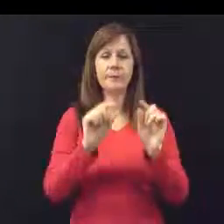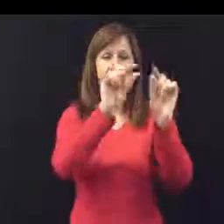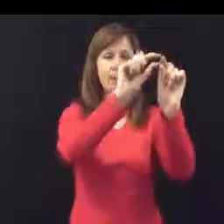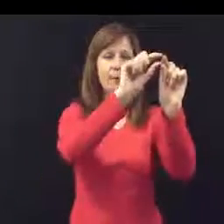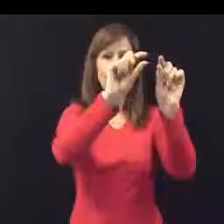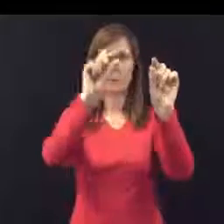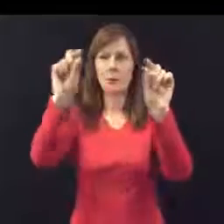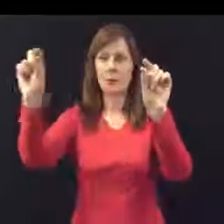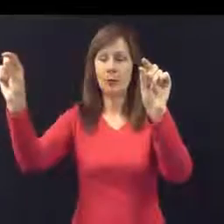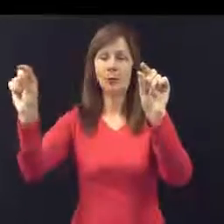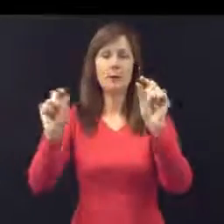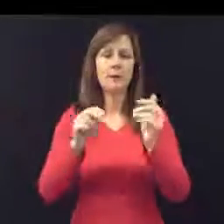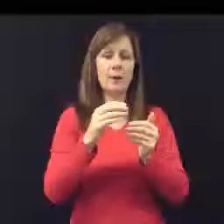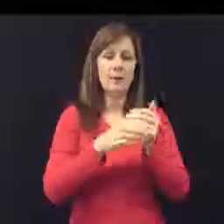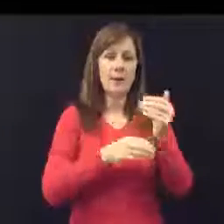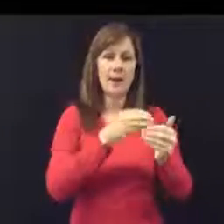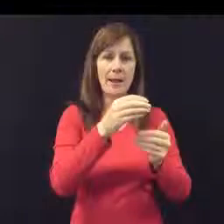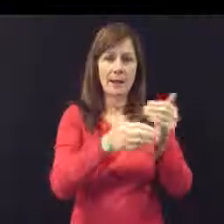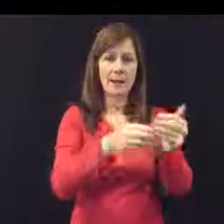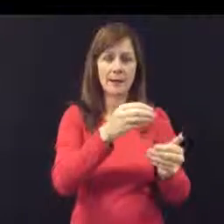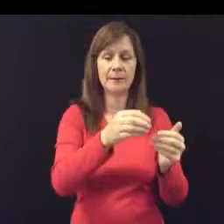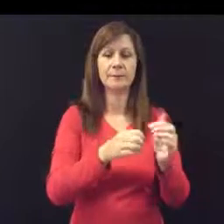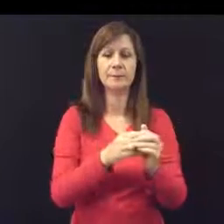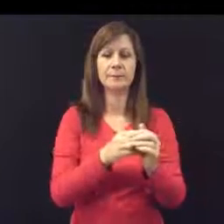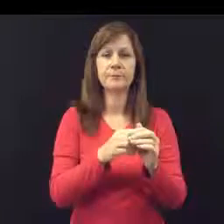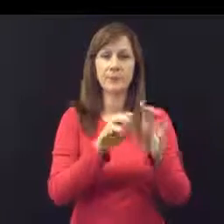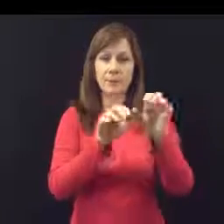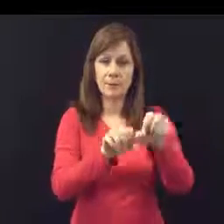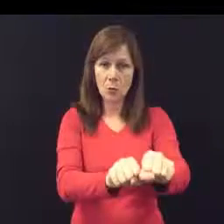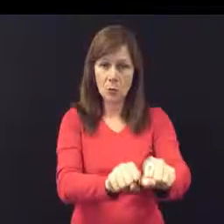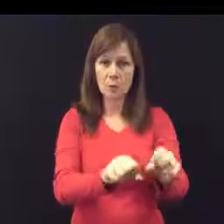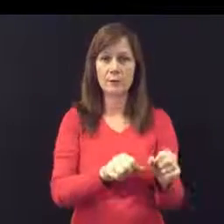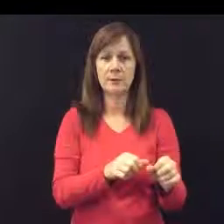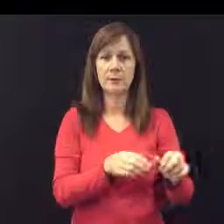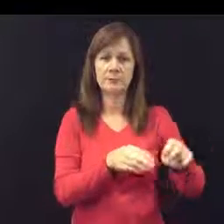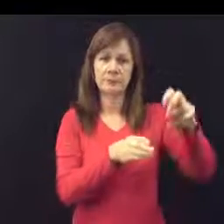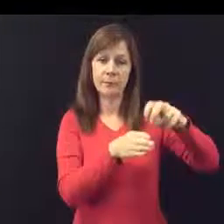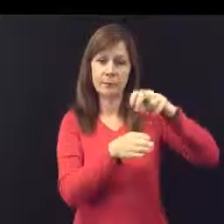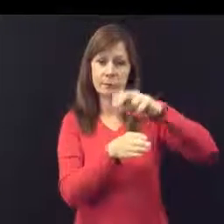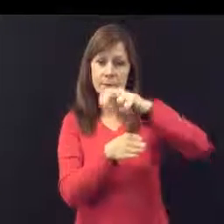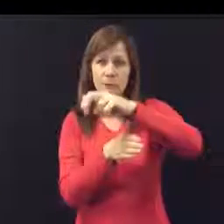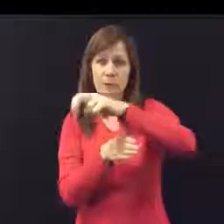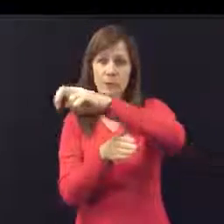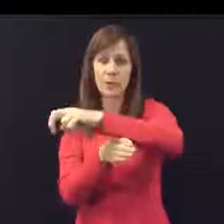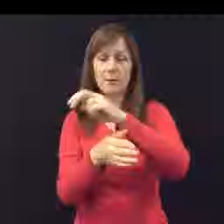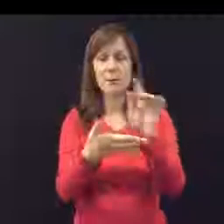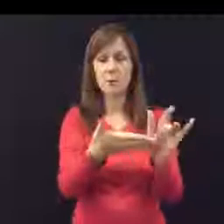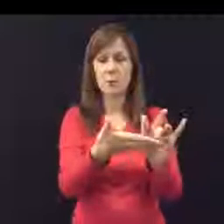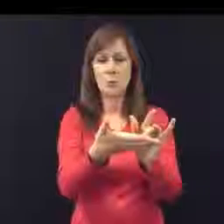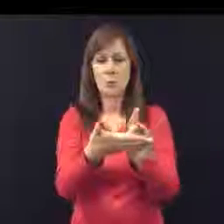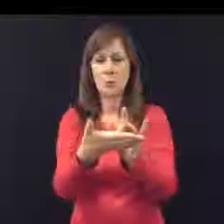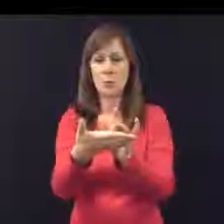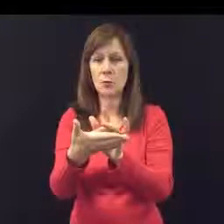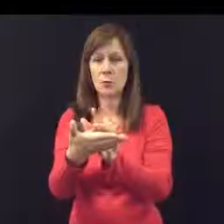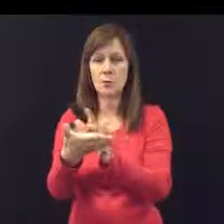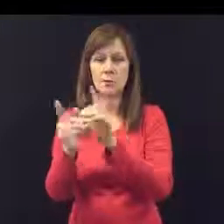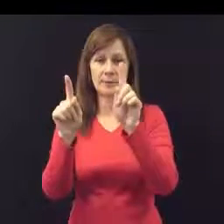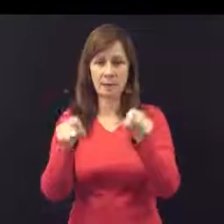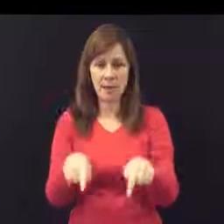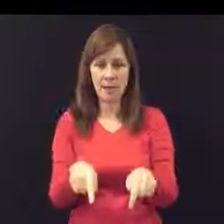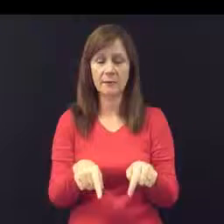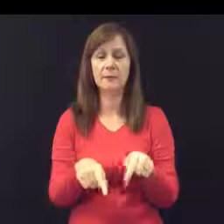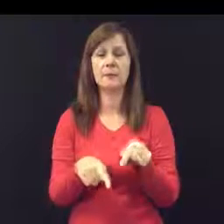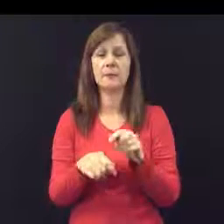app icon. The main interface is divided into 3 sections. The top toolbar has music playback controls for